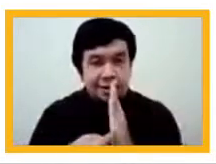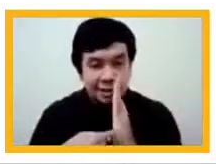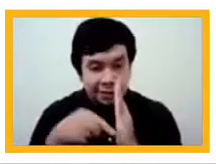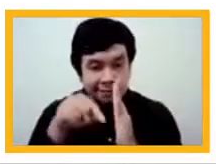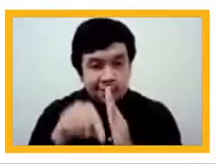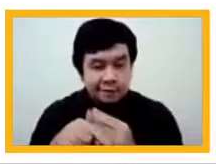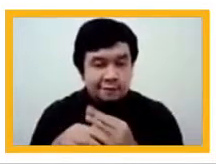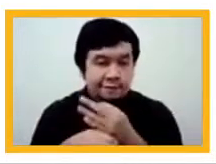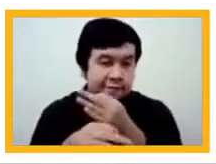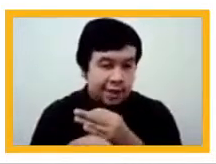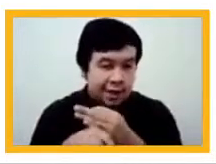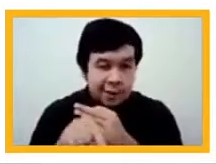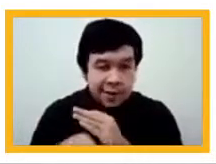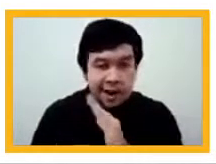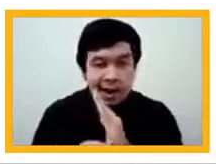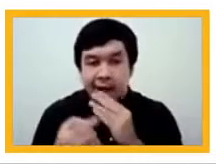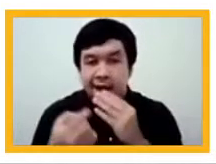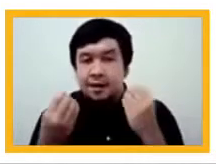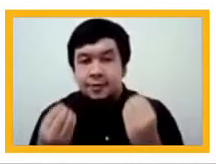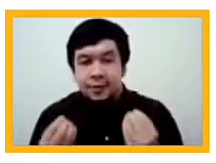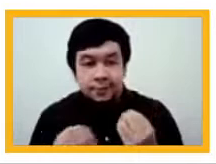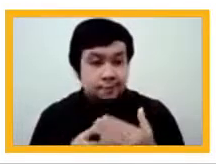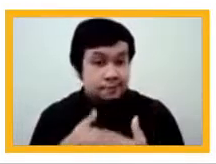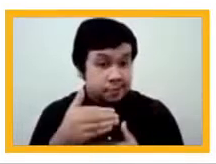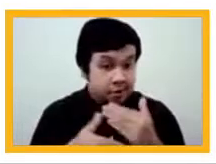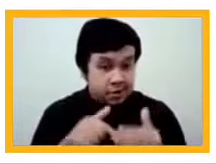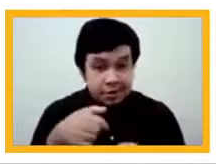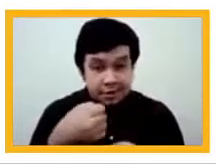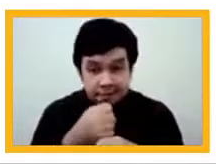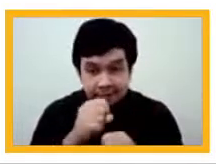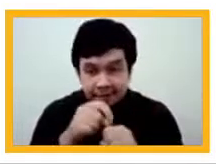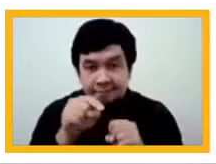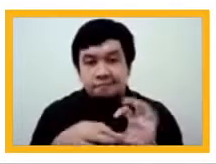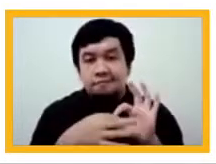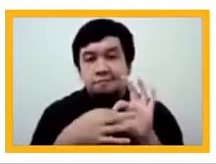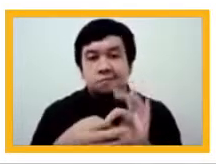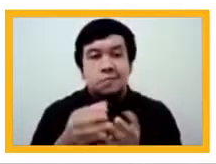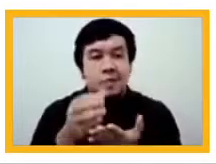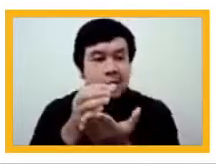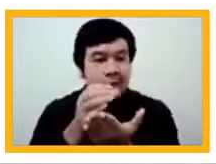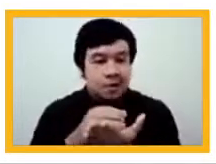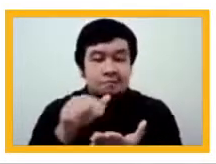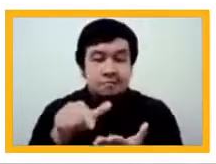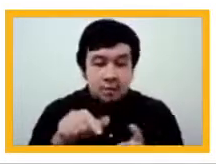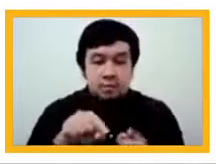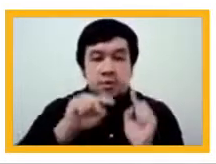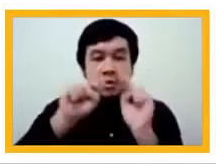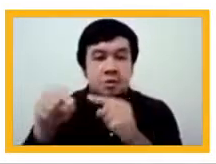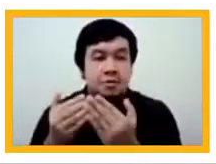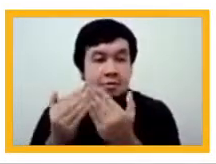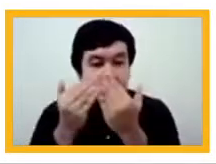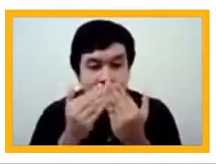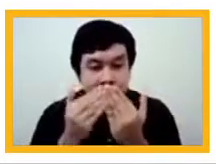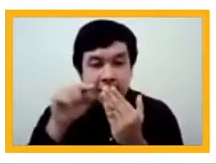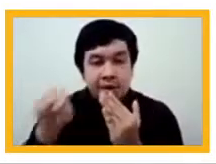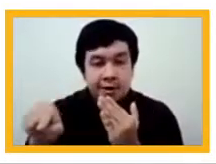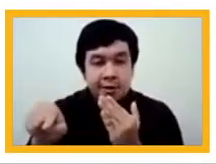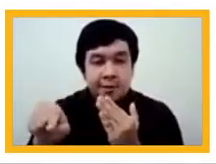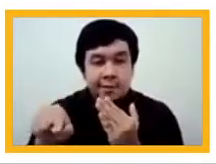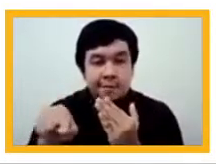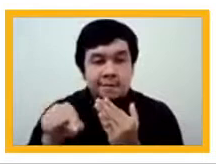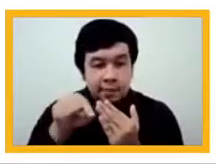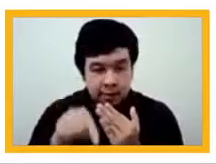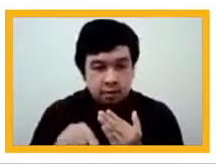overseas programs such as ISF, which is educated by University of California, Irvine,